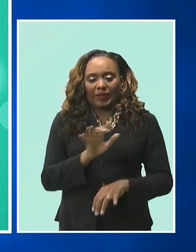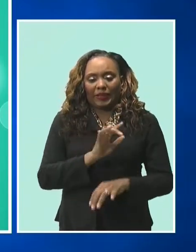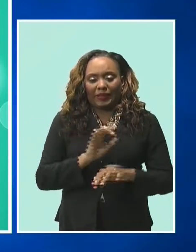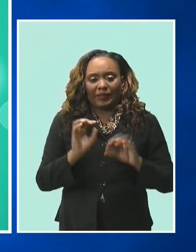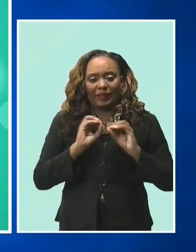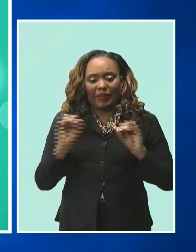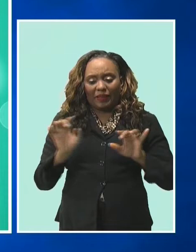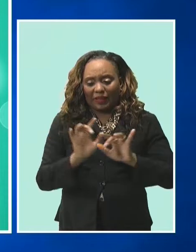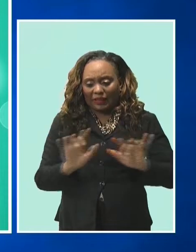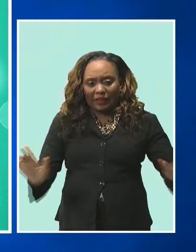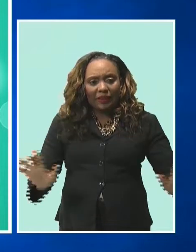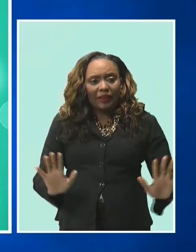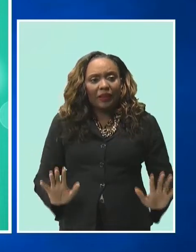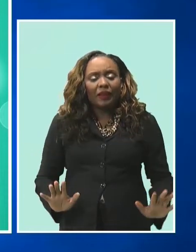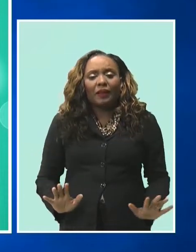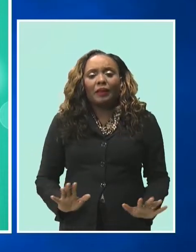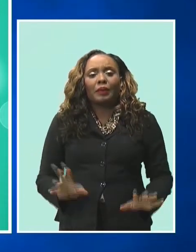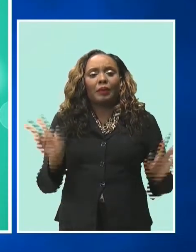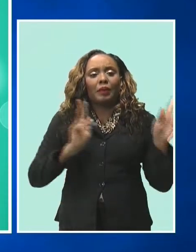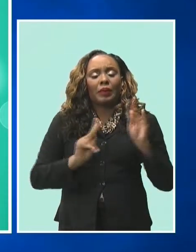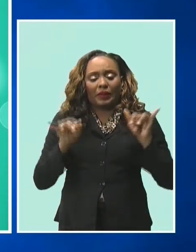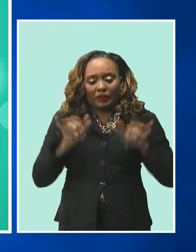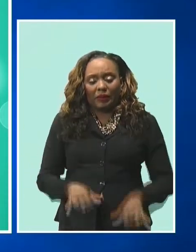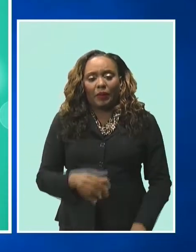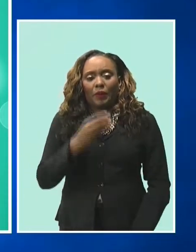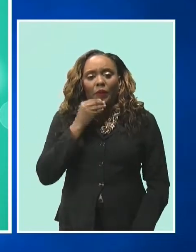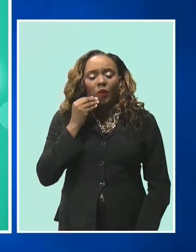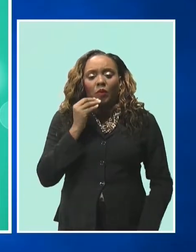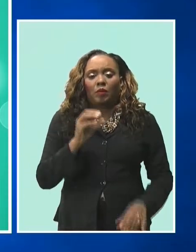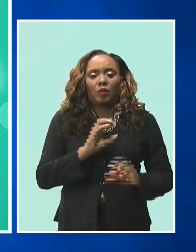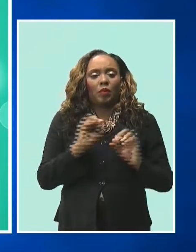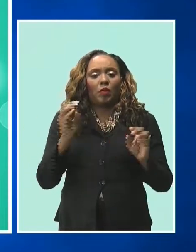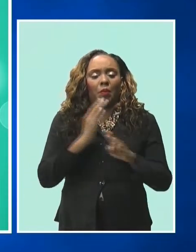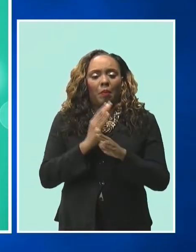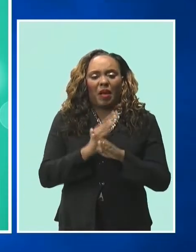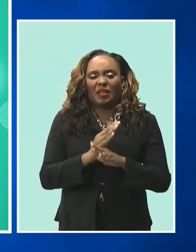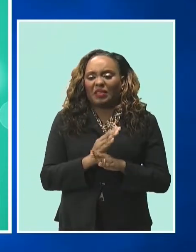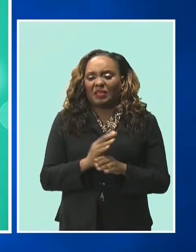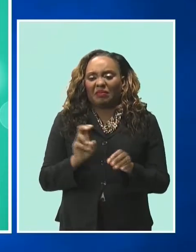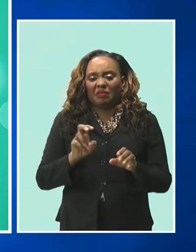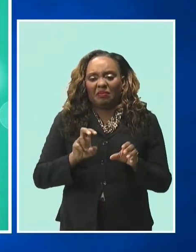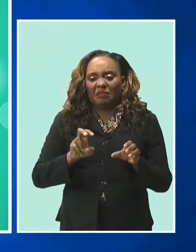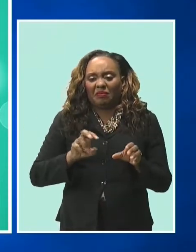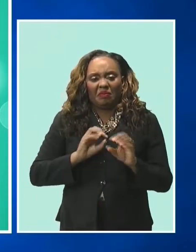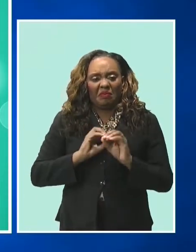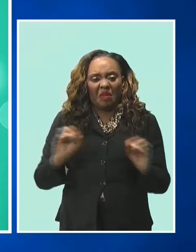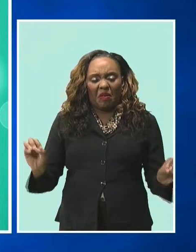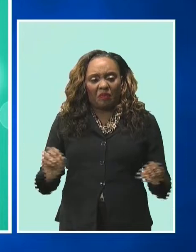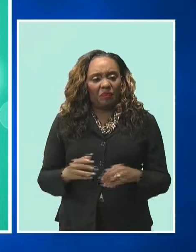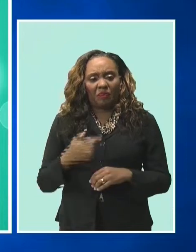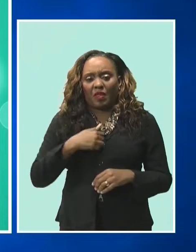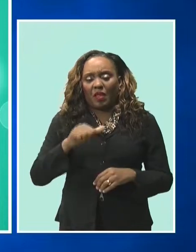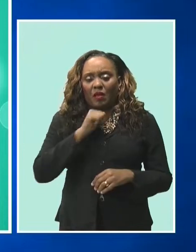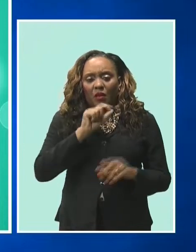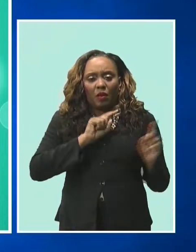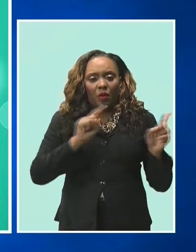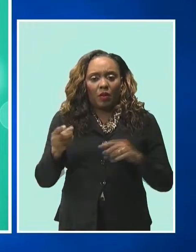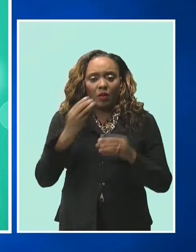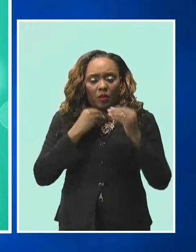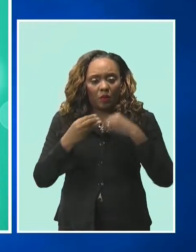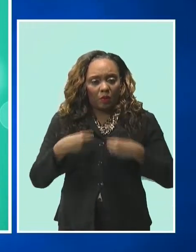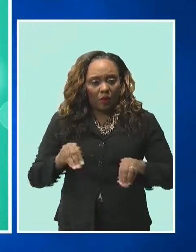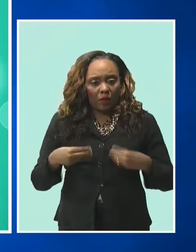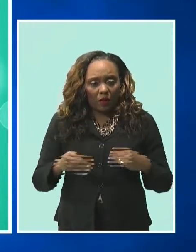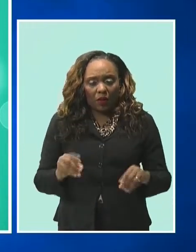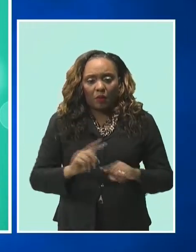to work from home. Buses are empty now. I haven't been to the supermarket, but so far things are